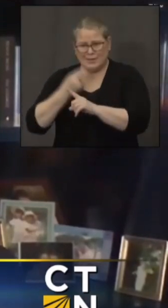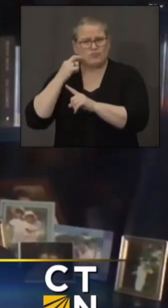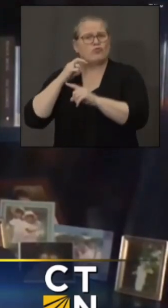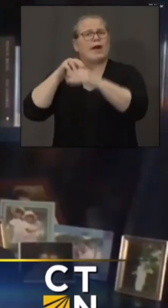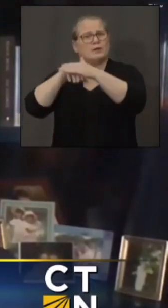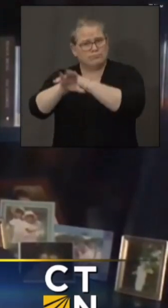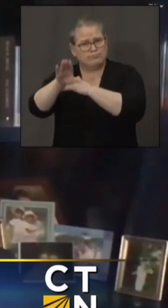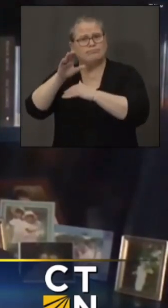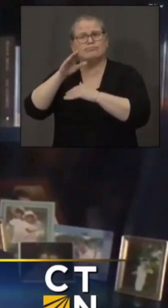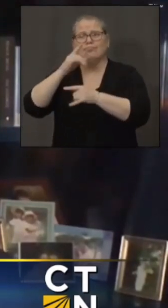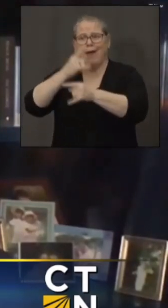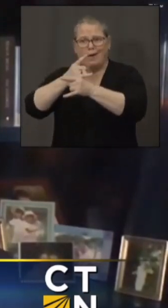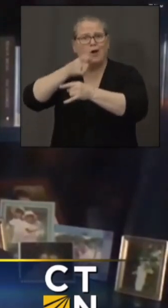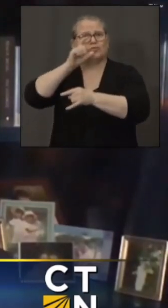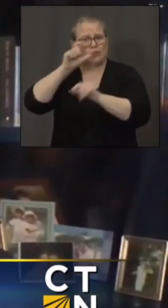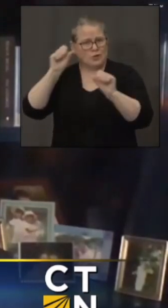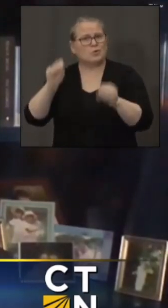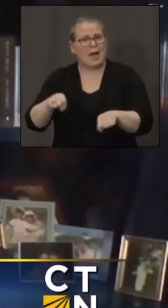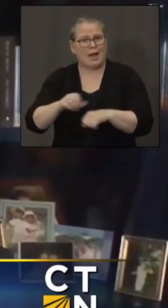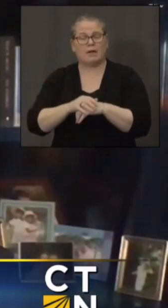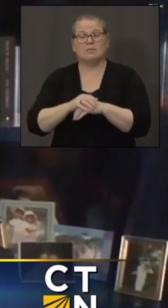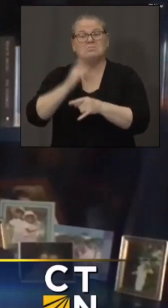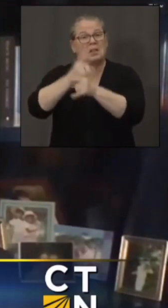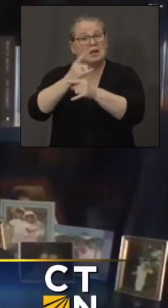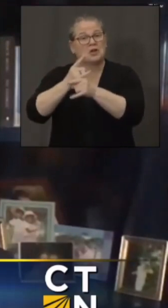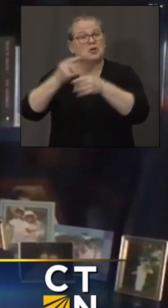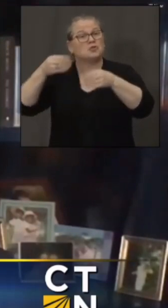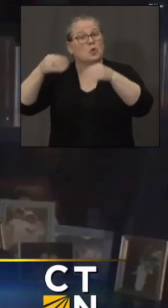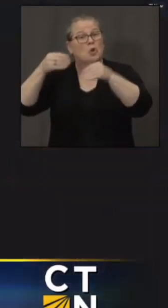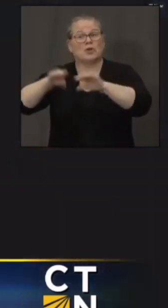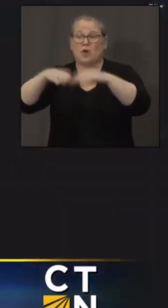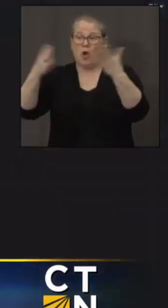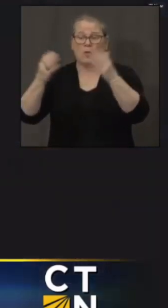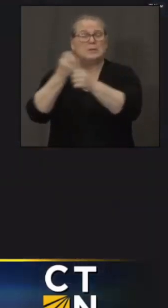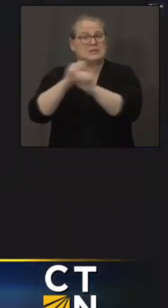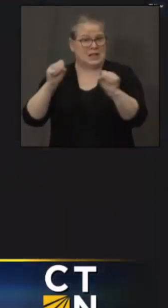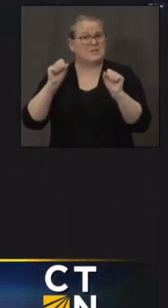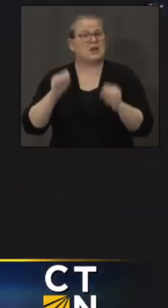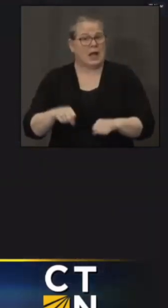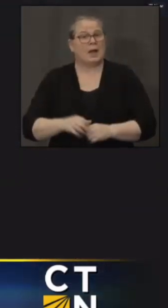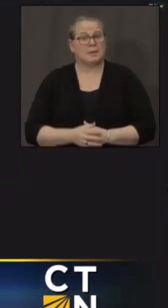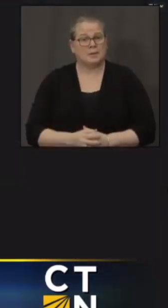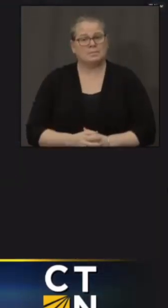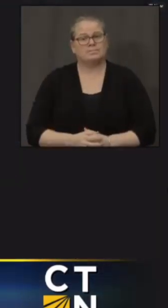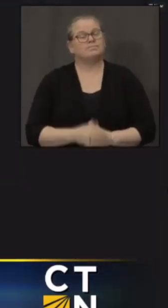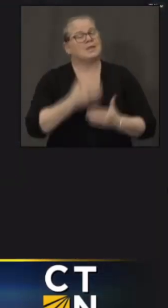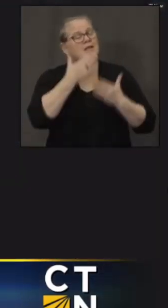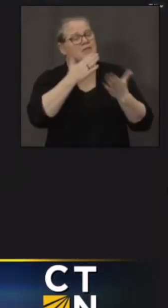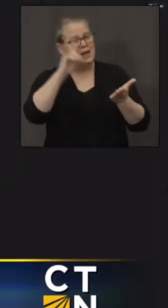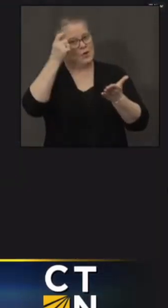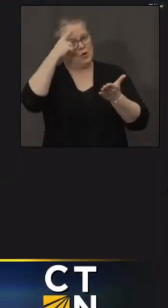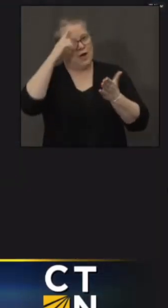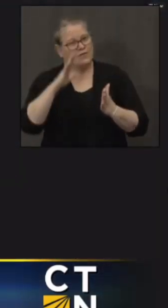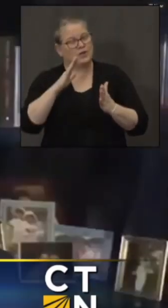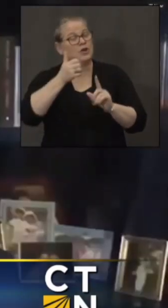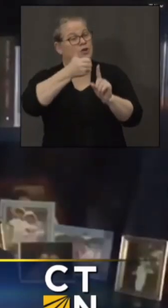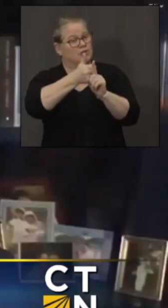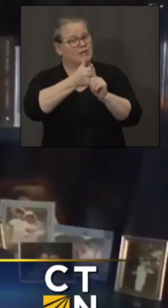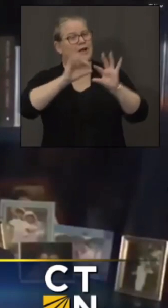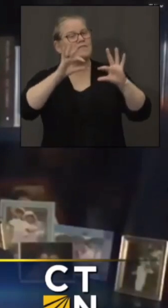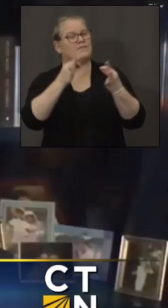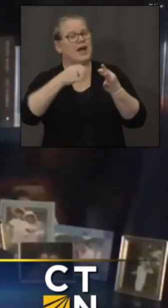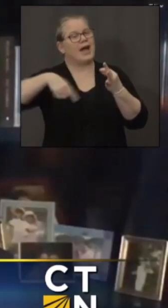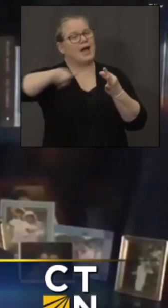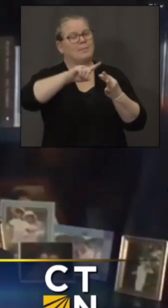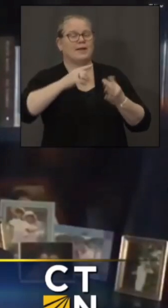there, and I think the package stores can be open safely. Thank you, Governor, and I wish you and your family a happy Thanksgiving. Right back at